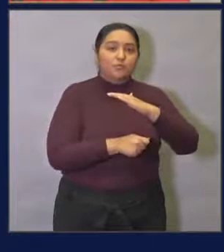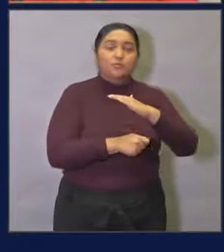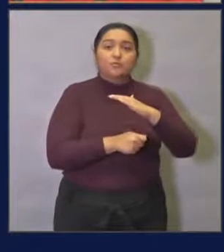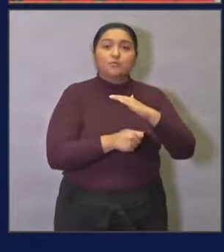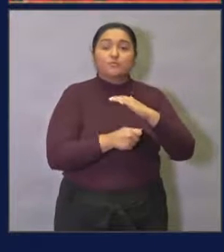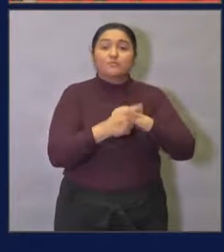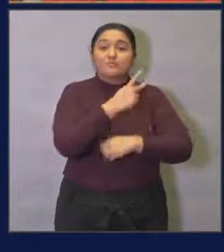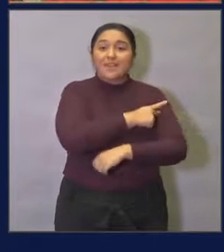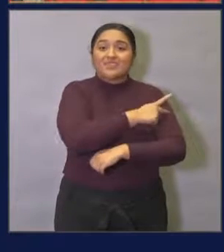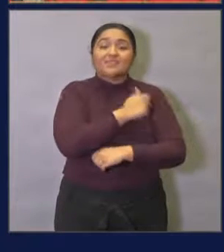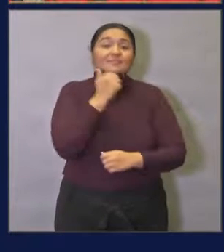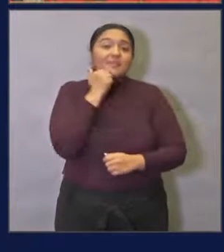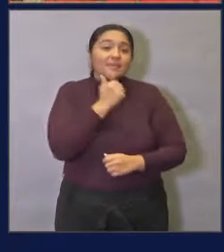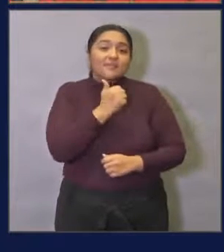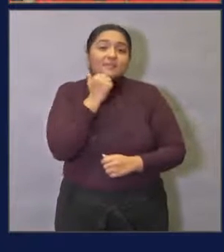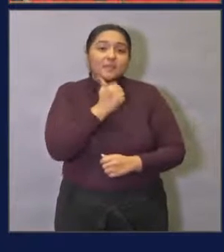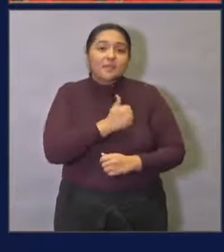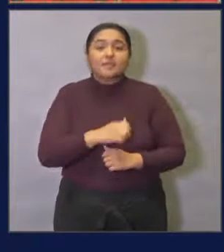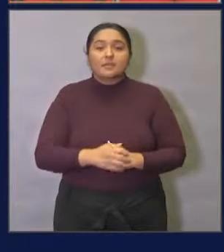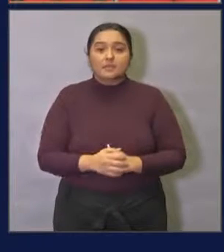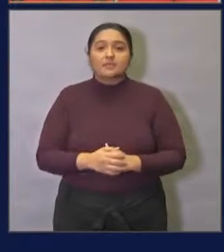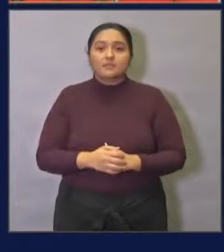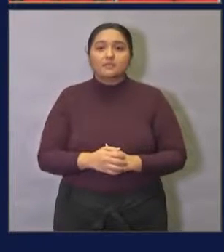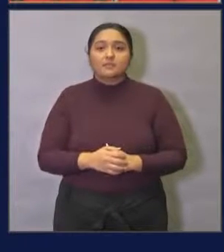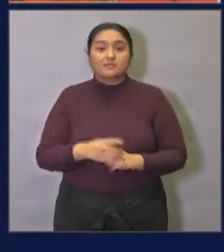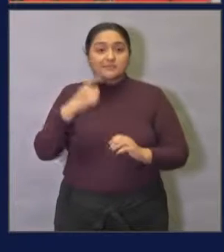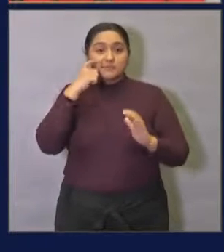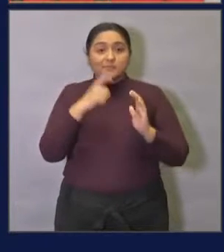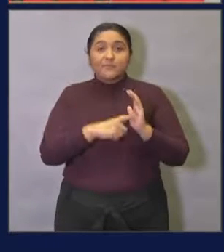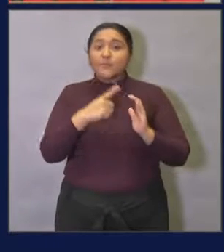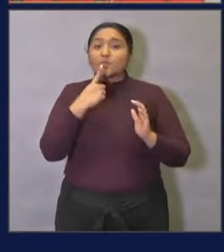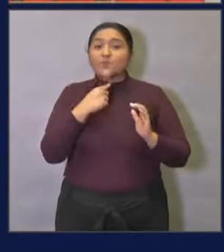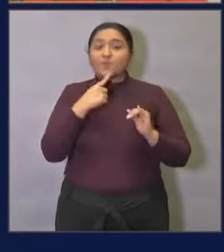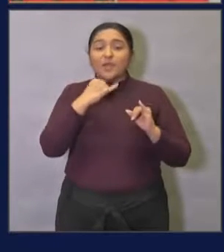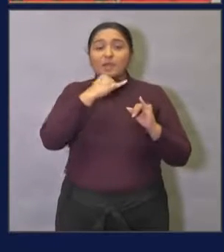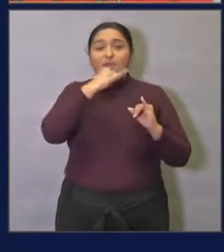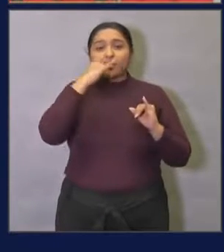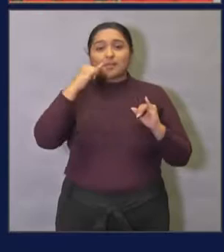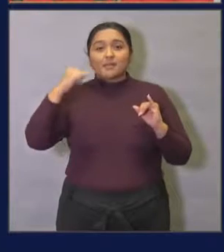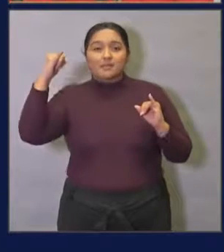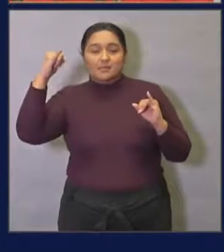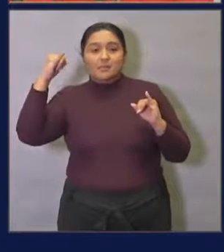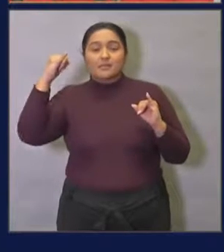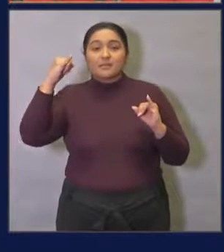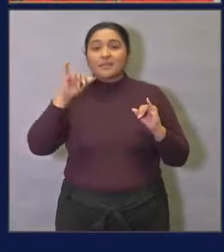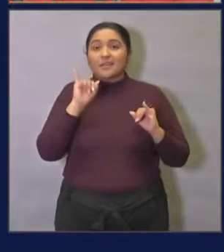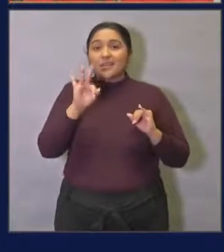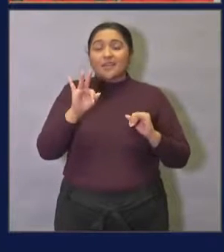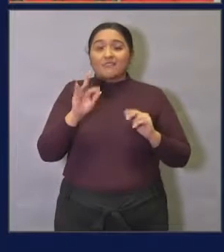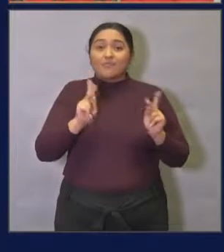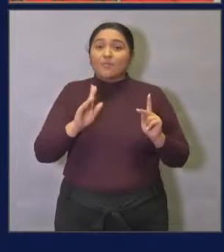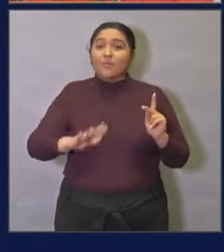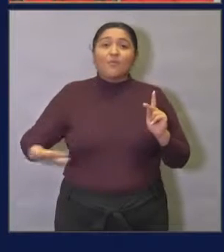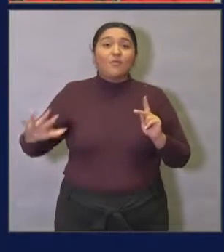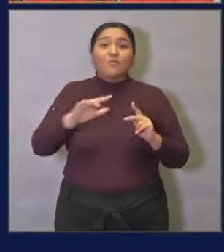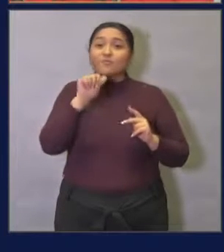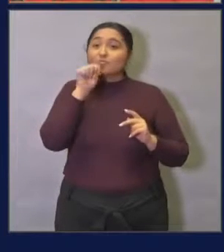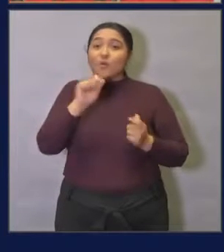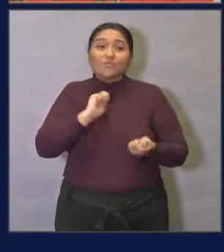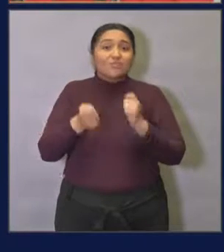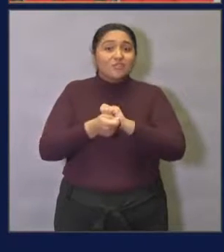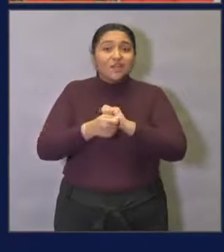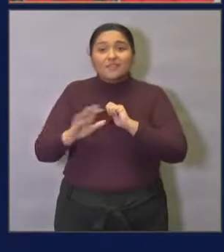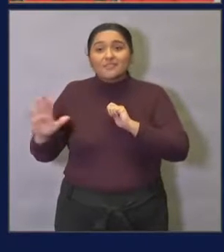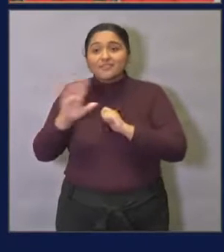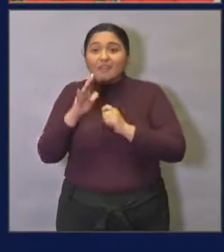day. As you can see in the red shading, without a change in people's behavior, the model projects that these numbers